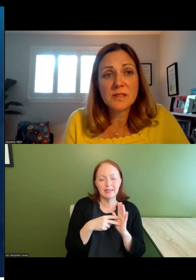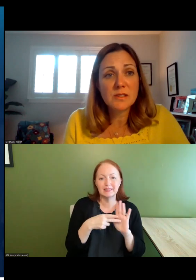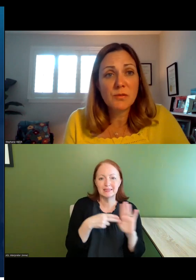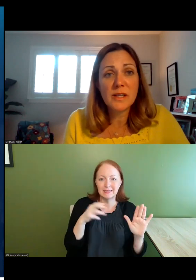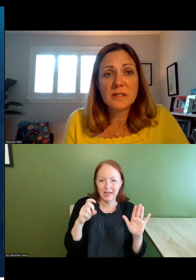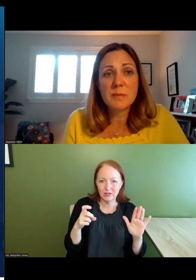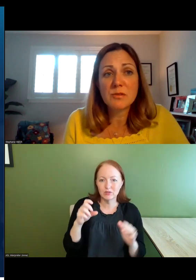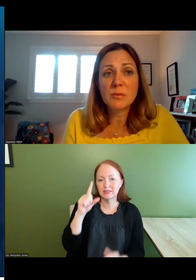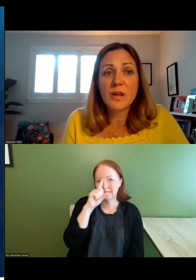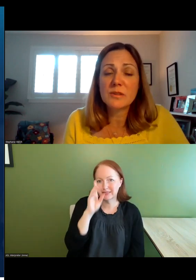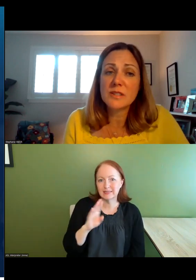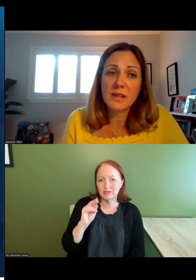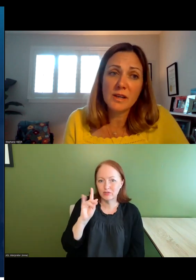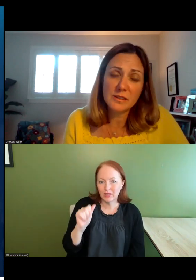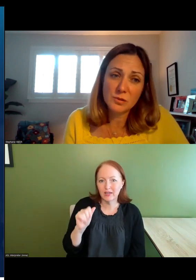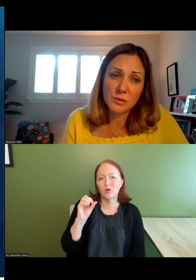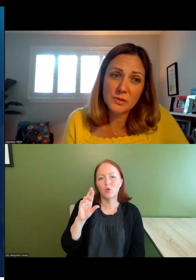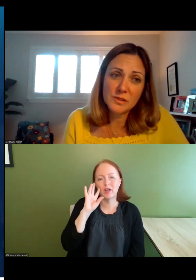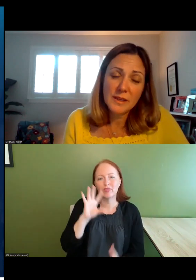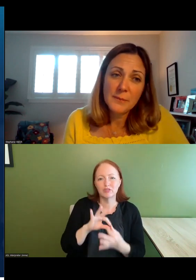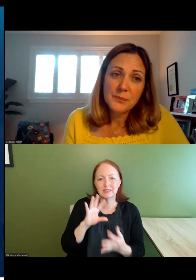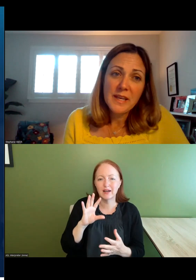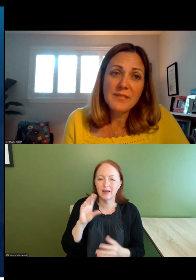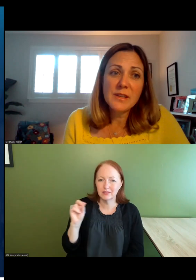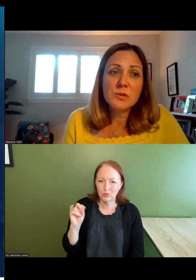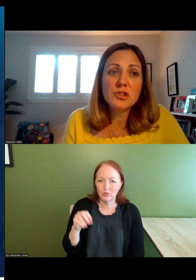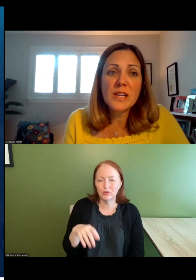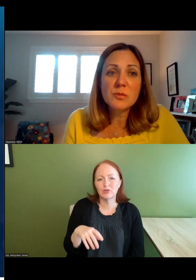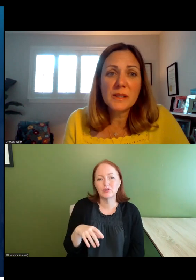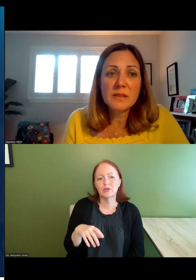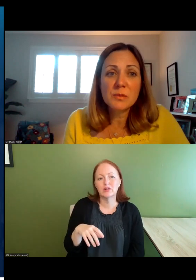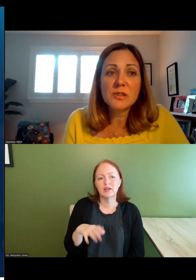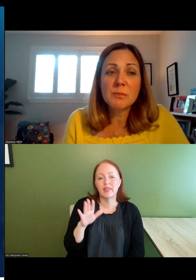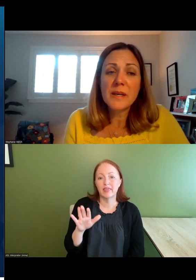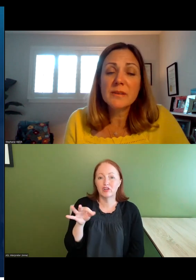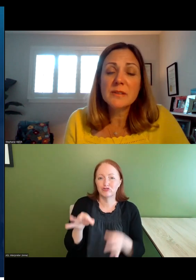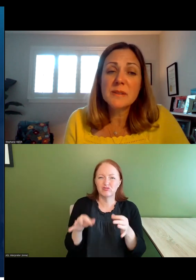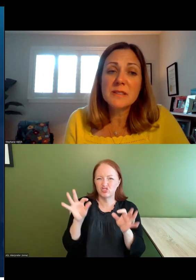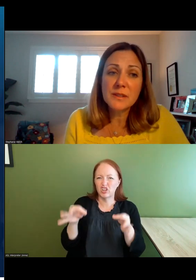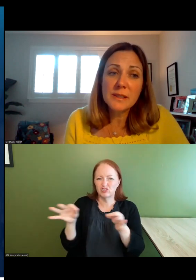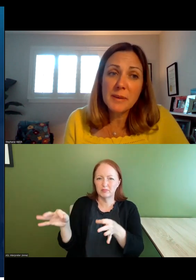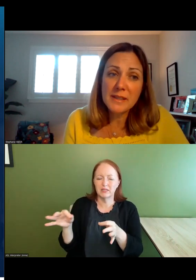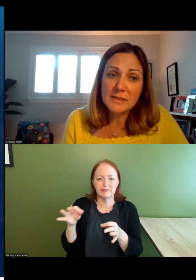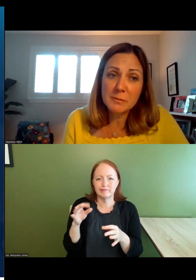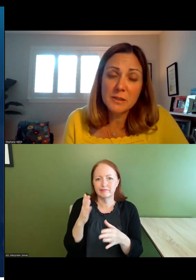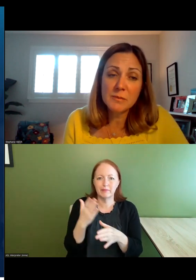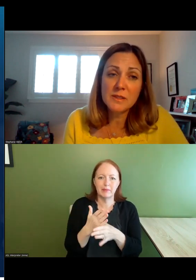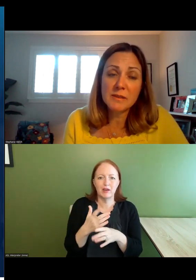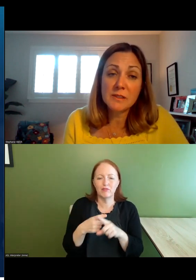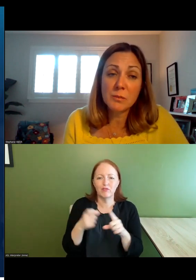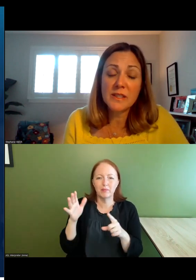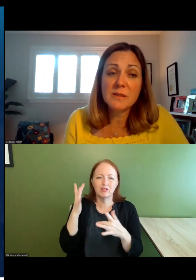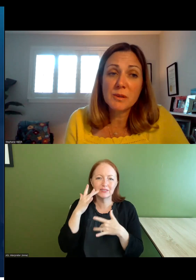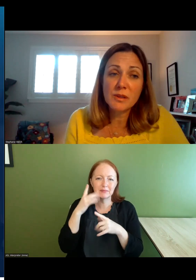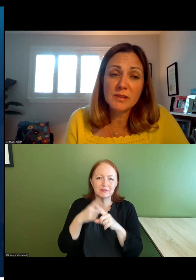diagnosis of schizophrenia spectrum or other psychotic disorders, and that whose judgment, which is impaired specifically by the symptoms